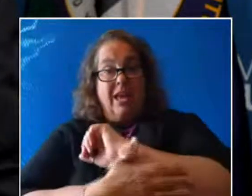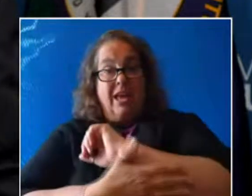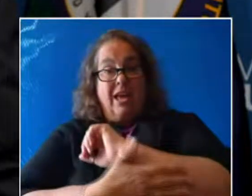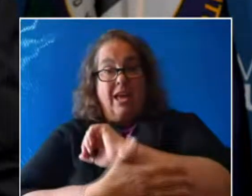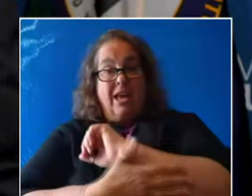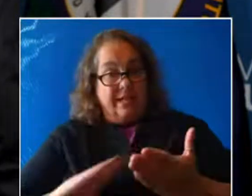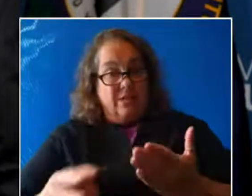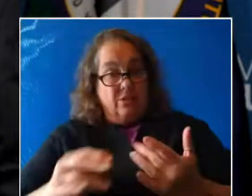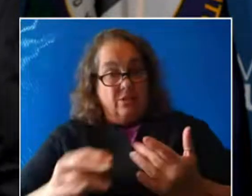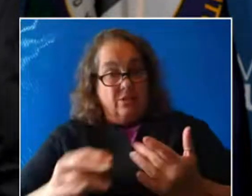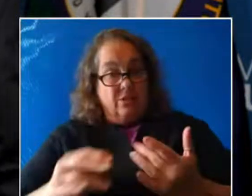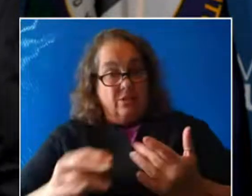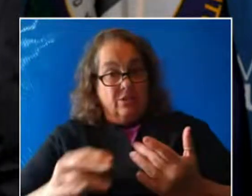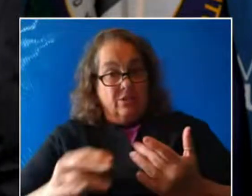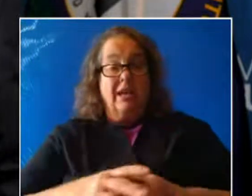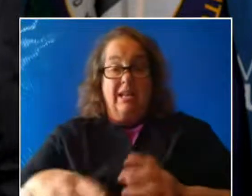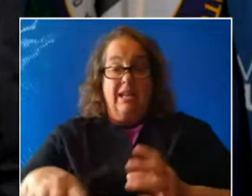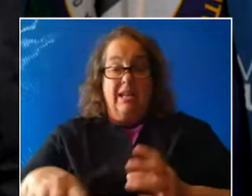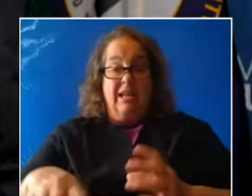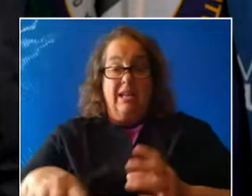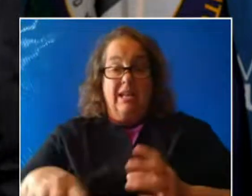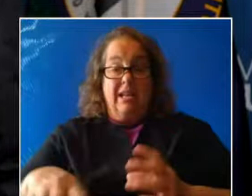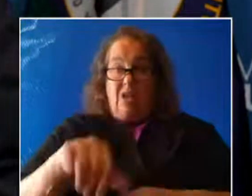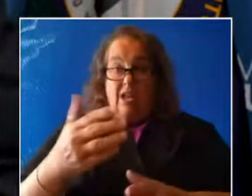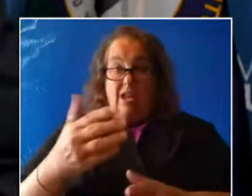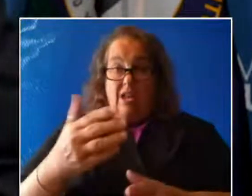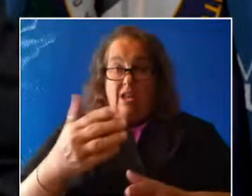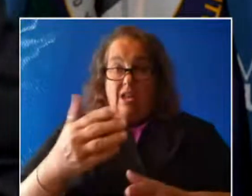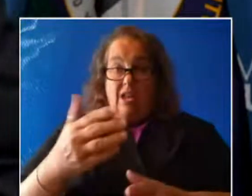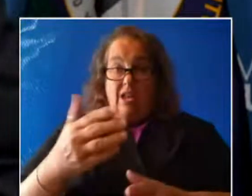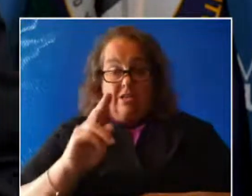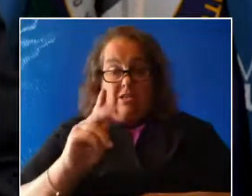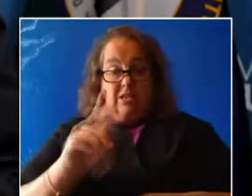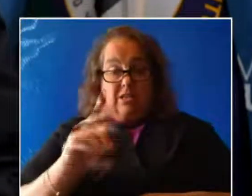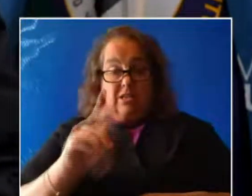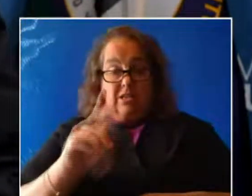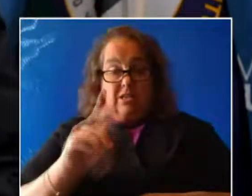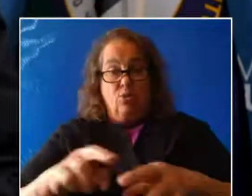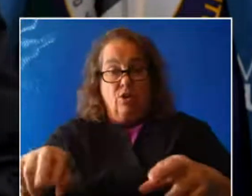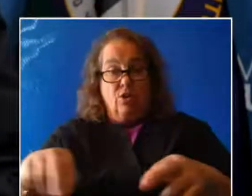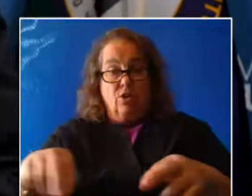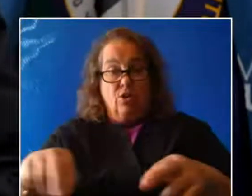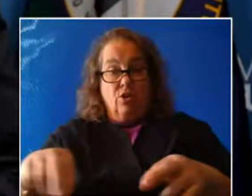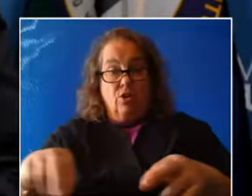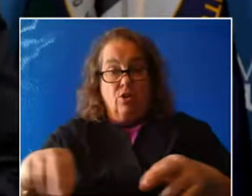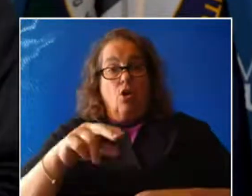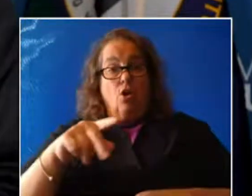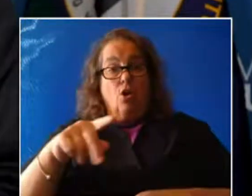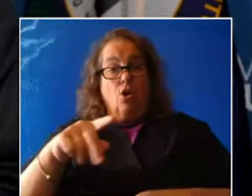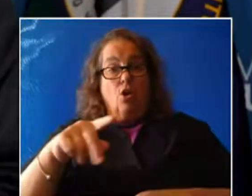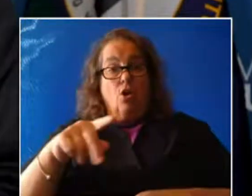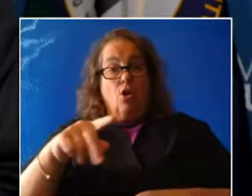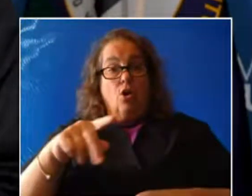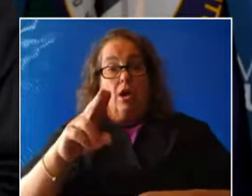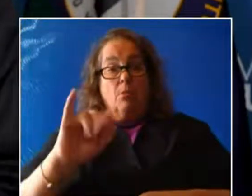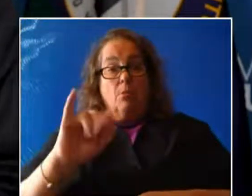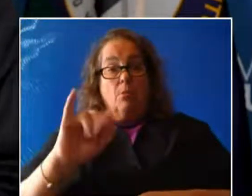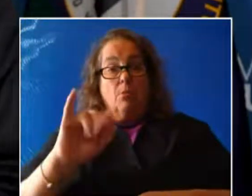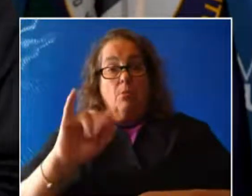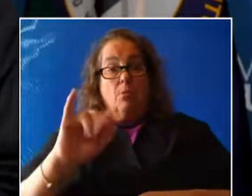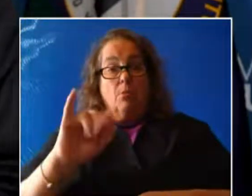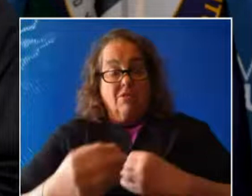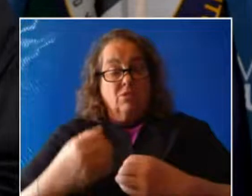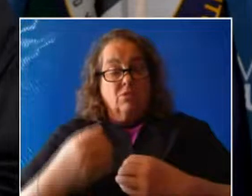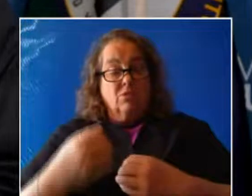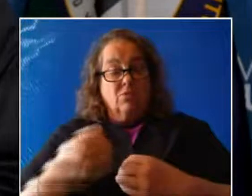In addition to that, here in West Kentucky, our regional Paducah unemployment office just opened. So we have a lot of people wanting appointments, and we were hit pretty